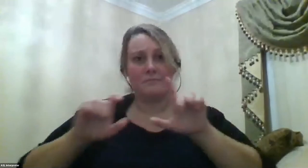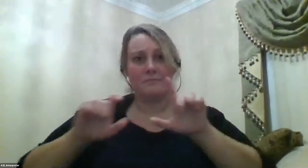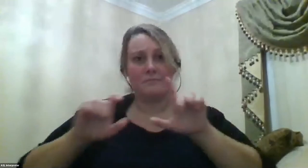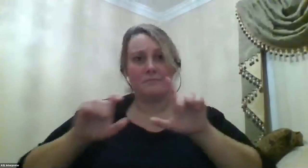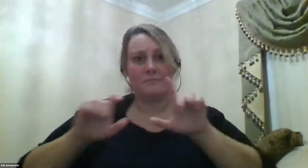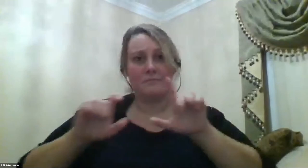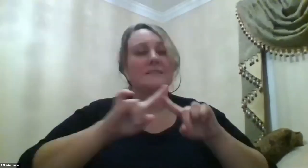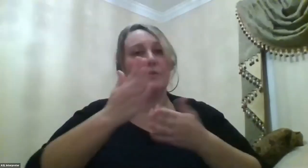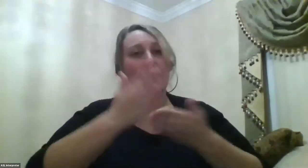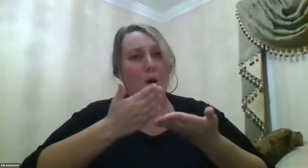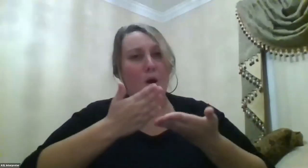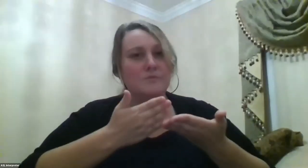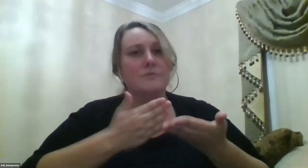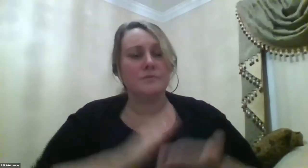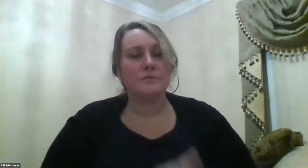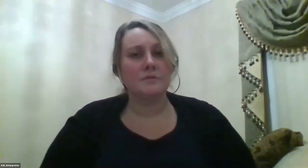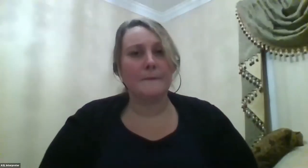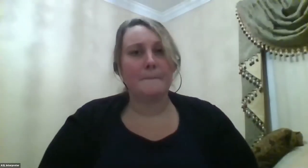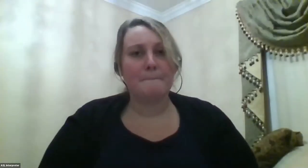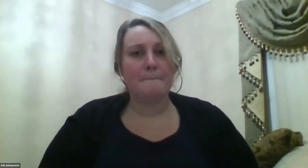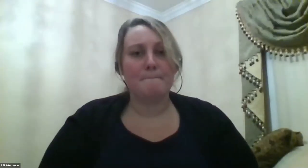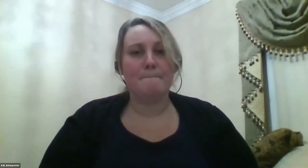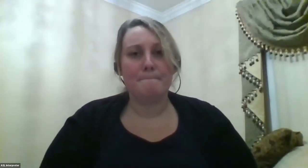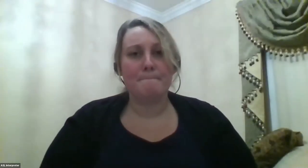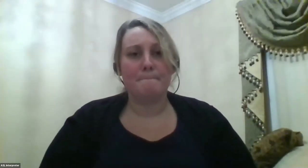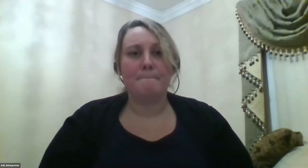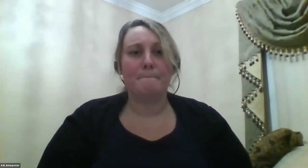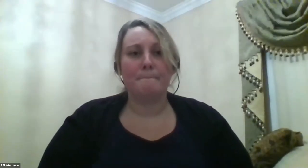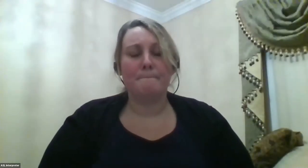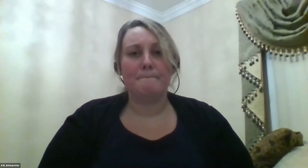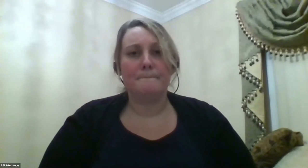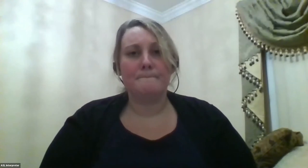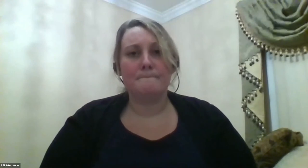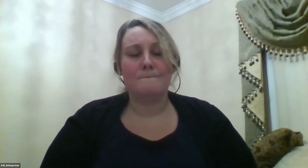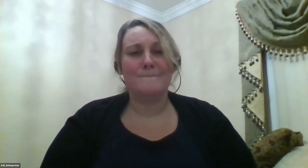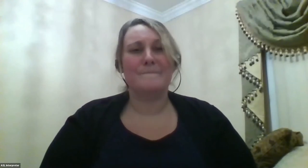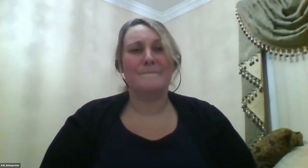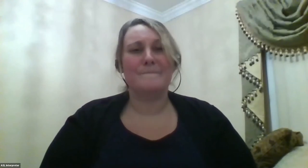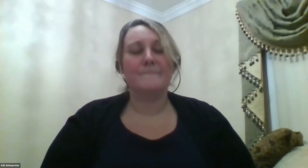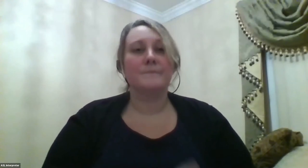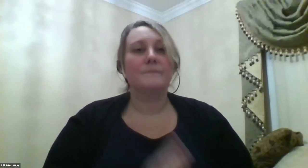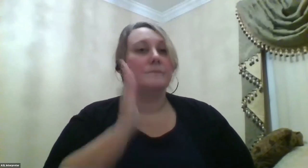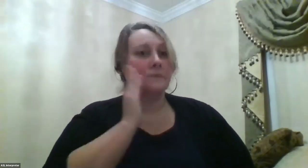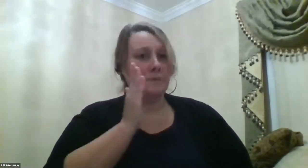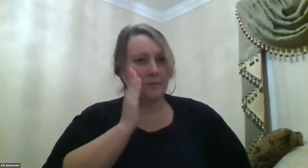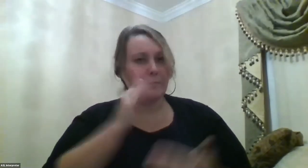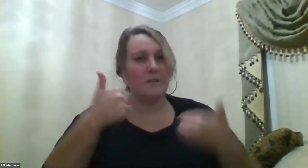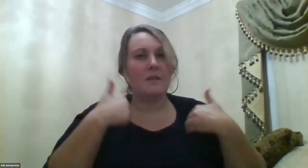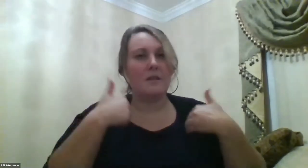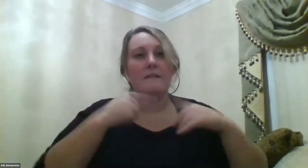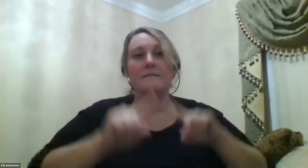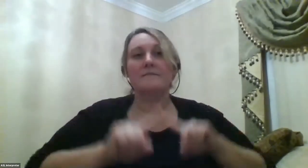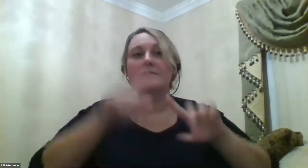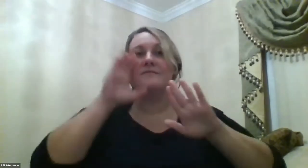and a play between singular and multiple images. So these images are going to be largely